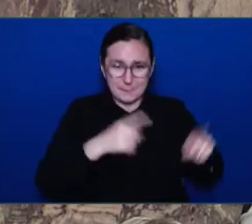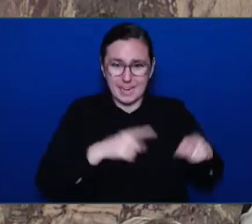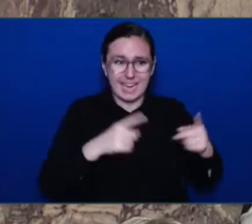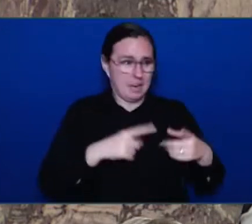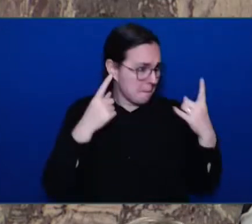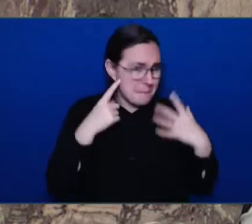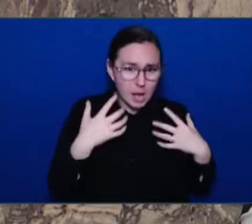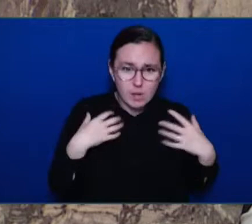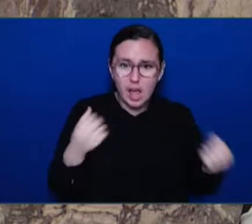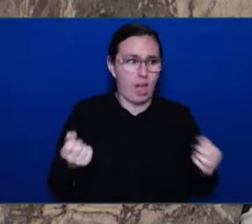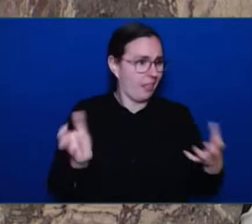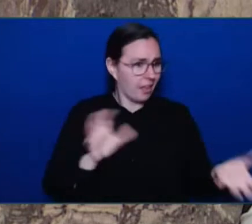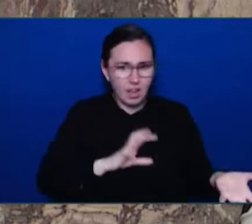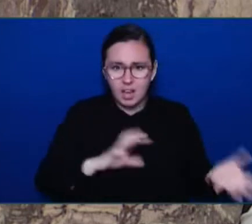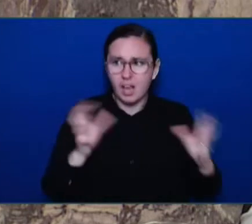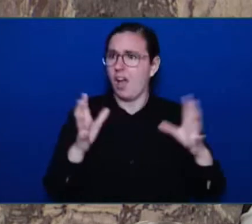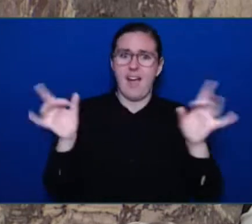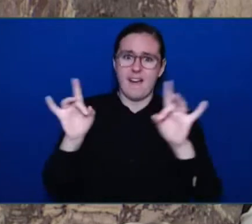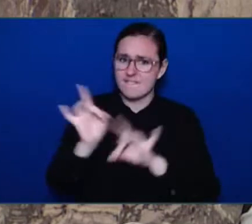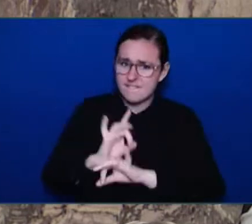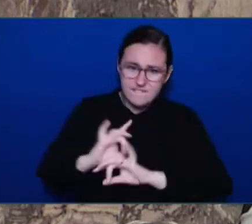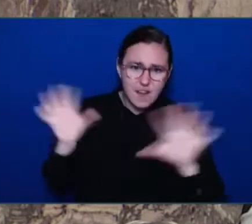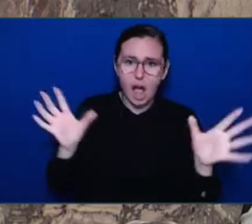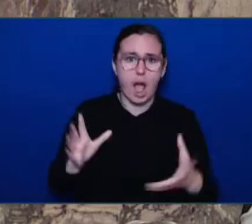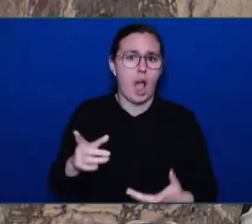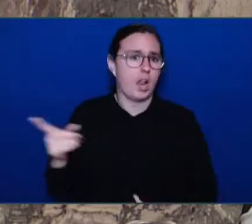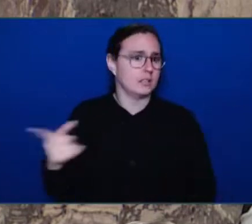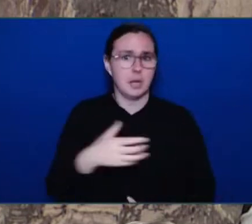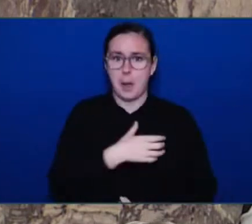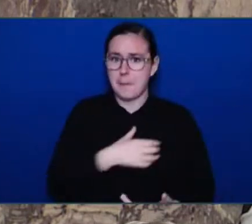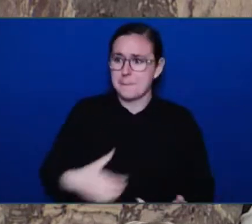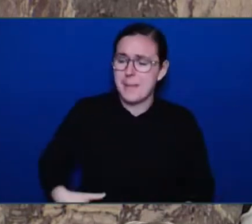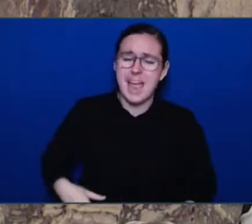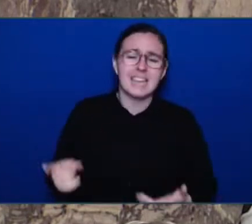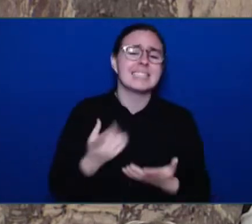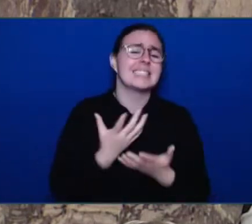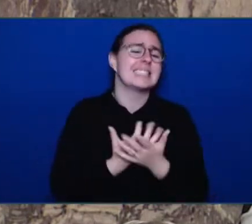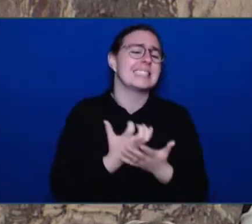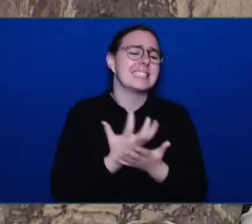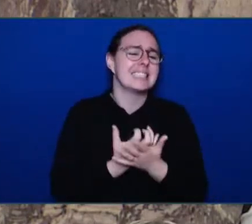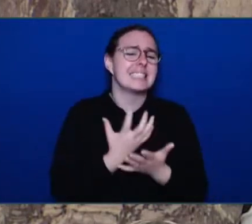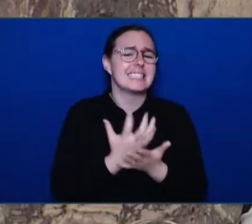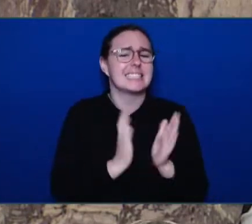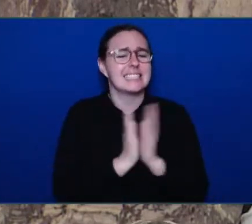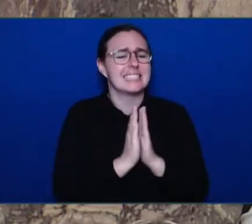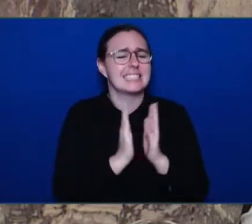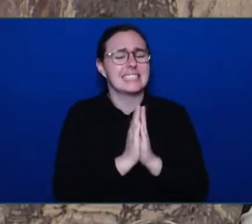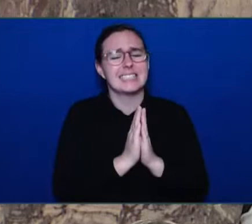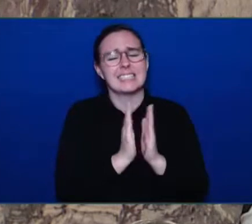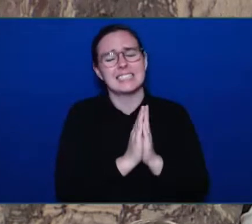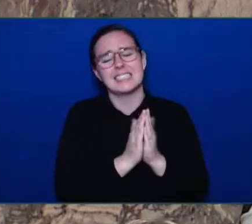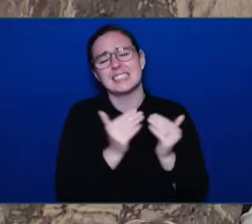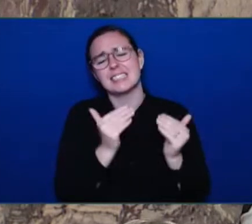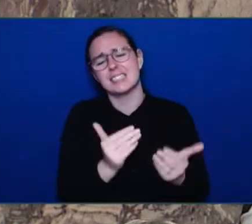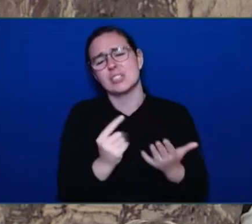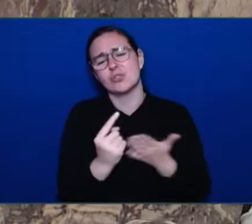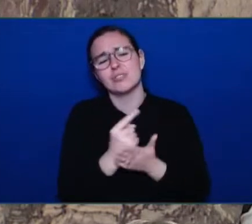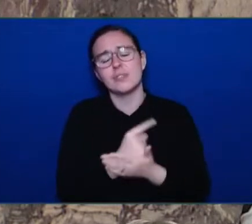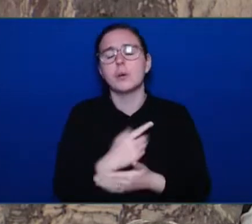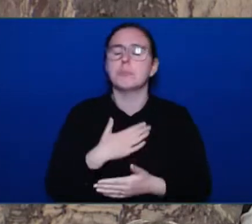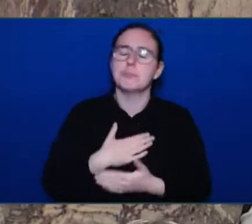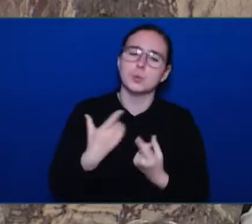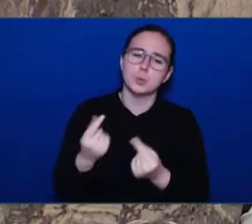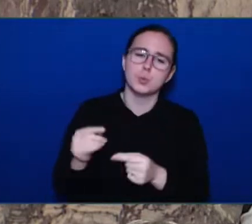for, mayors. And all we're asking is for the minister to do her job based on the reports that this own government